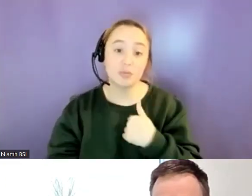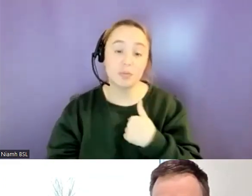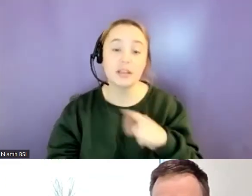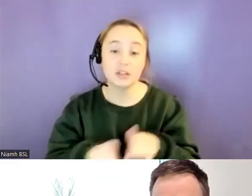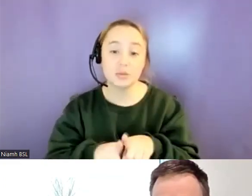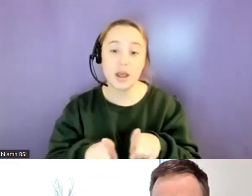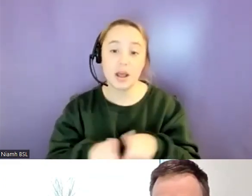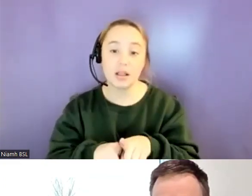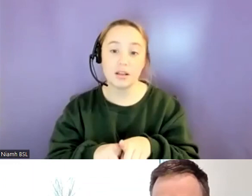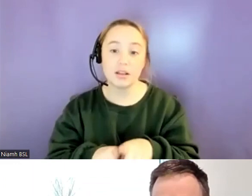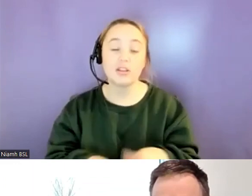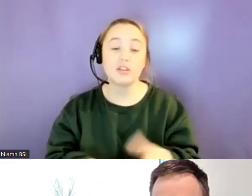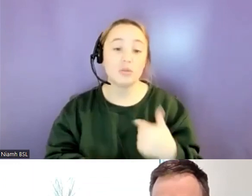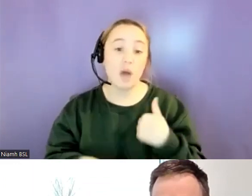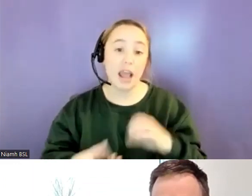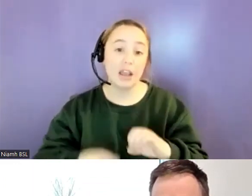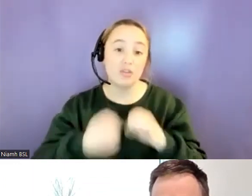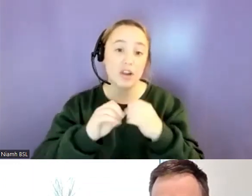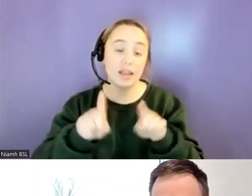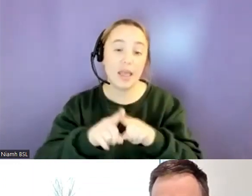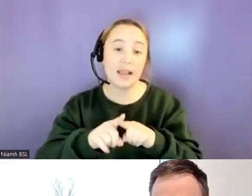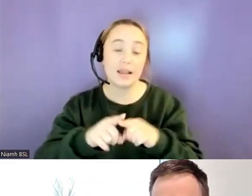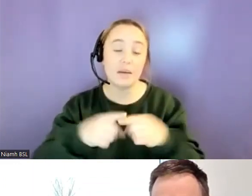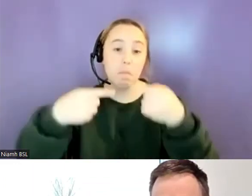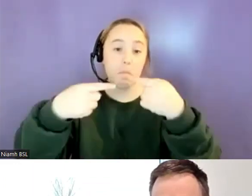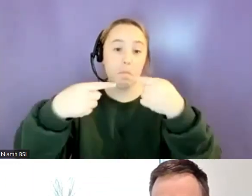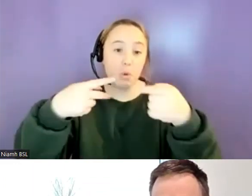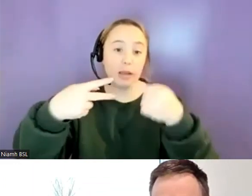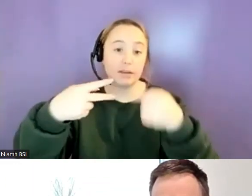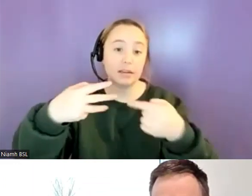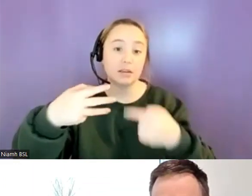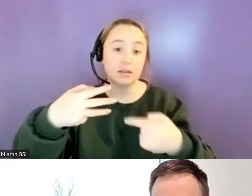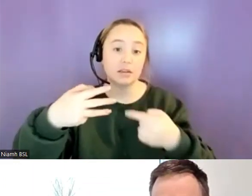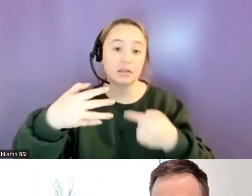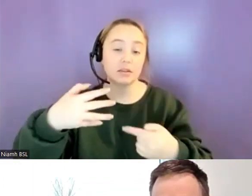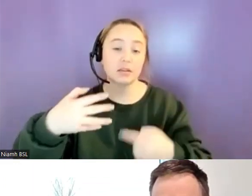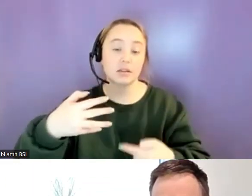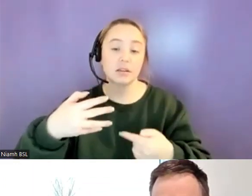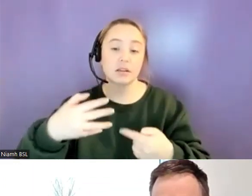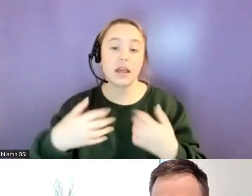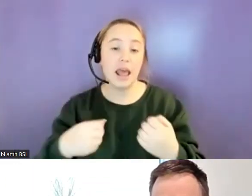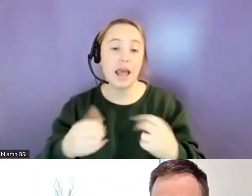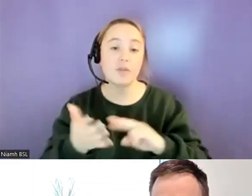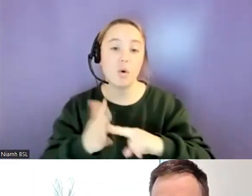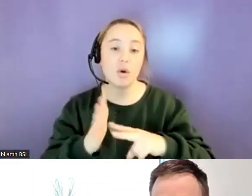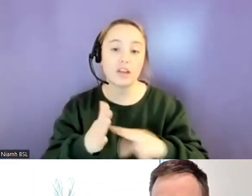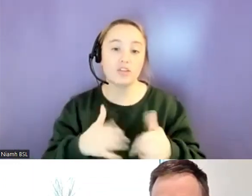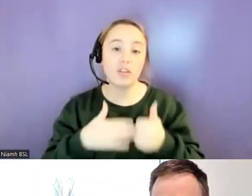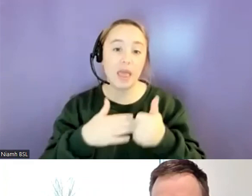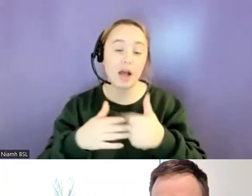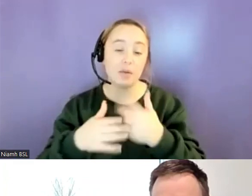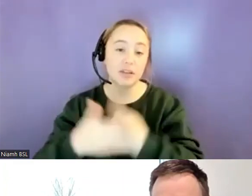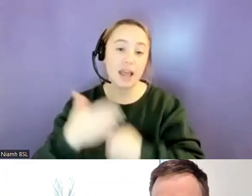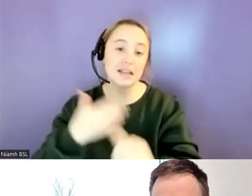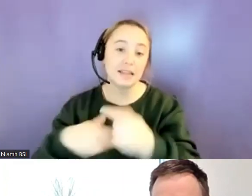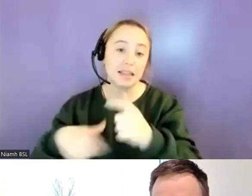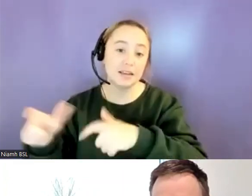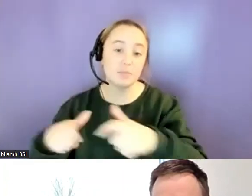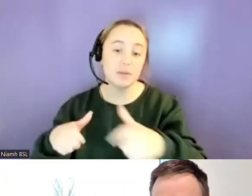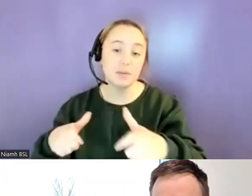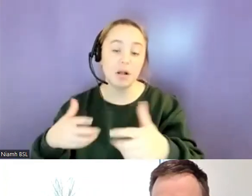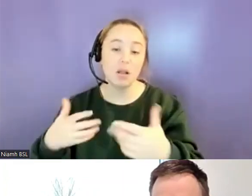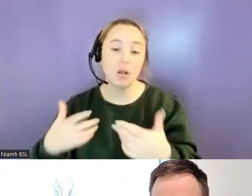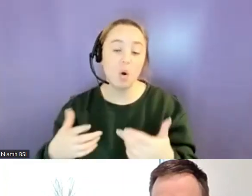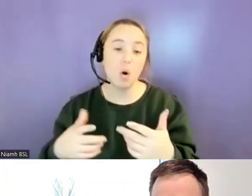almost like a bulletin that I put out. So if there's an organisation that helps people in isolated areas or with